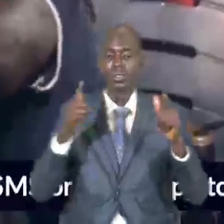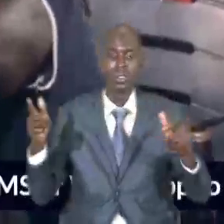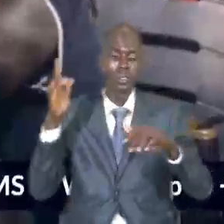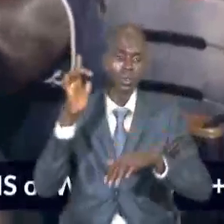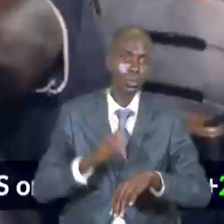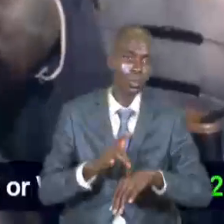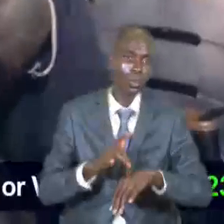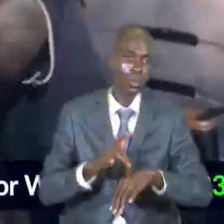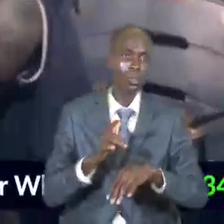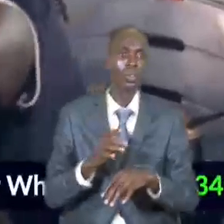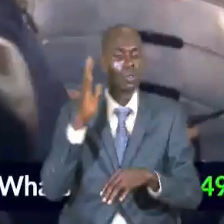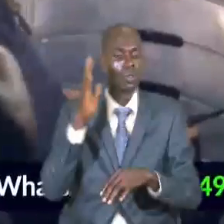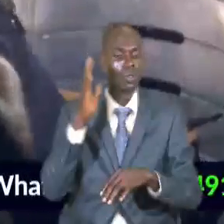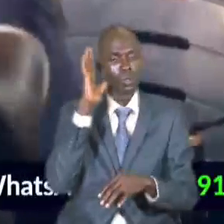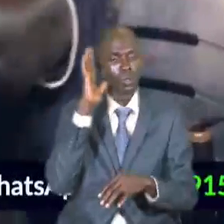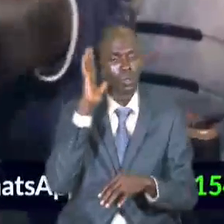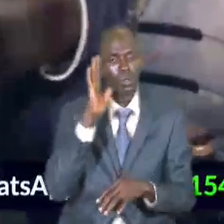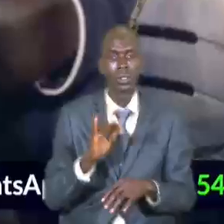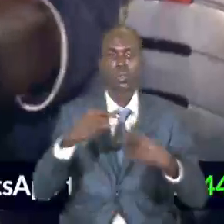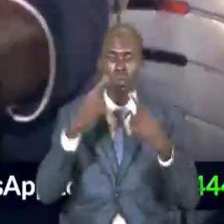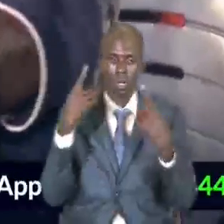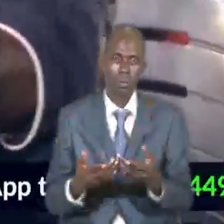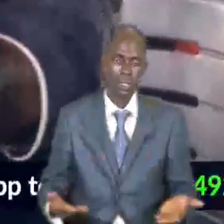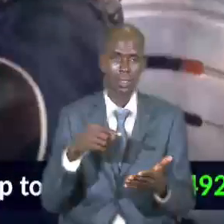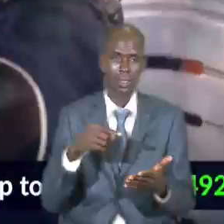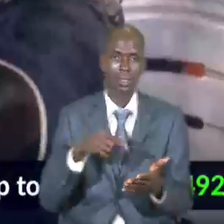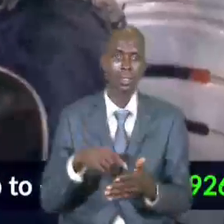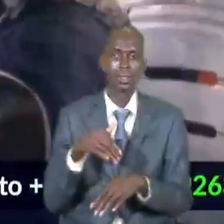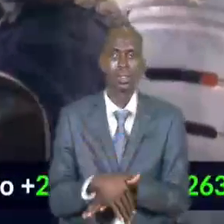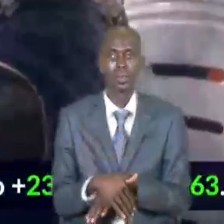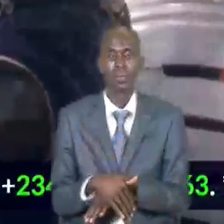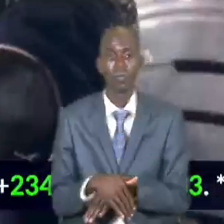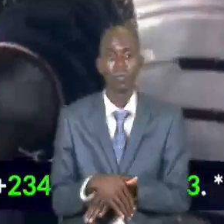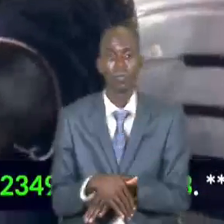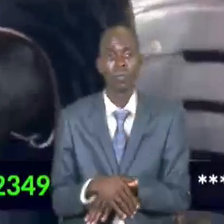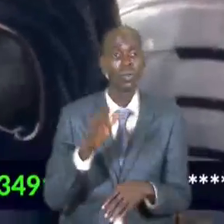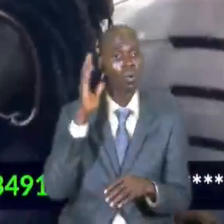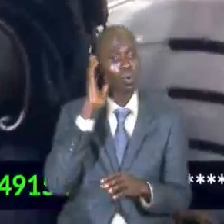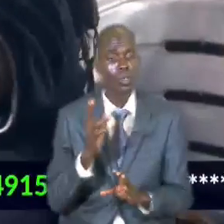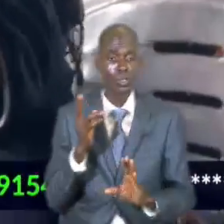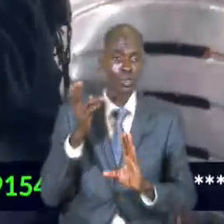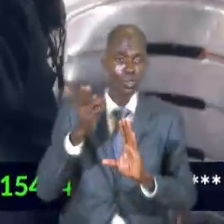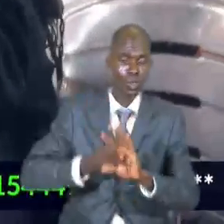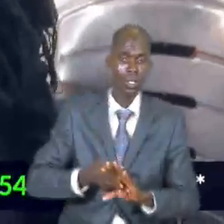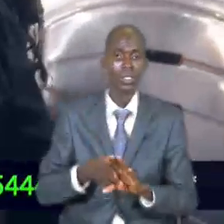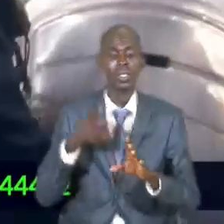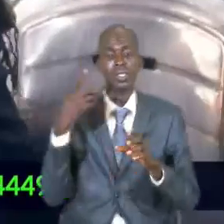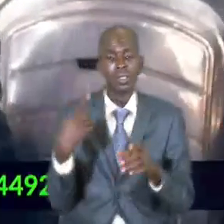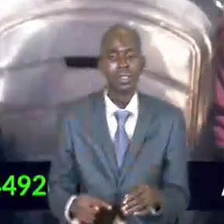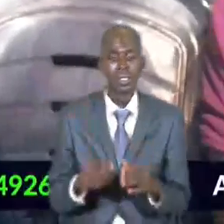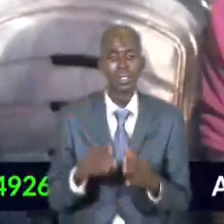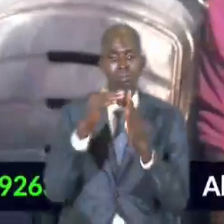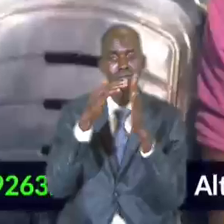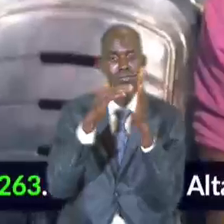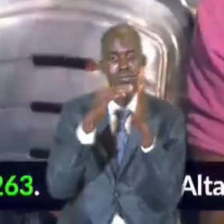here tonight. You will join the long list of great testimonies under